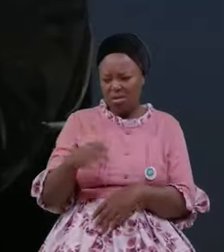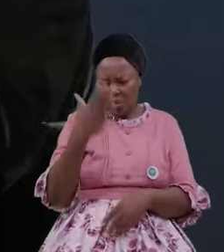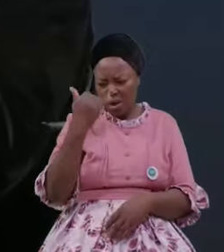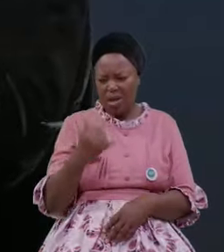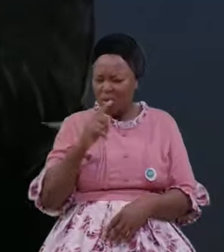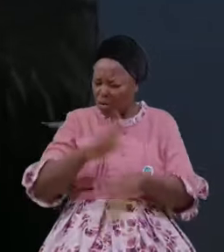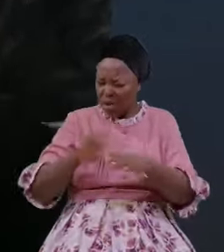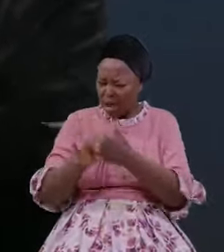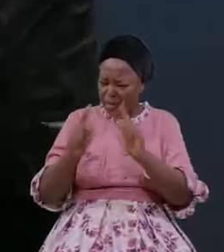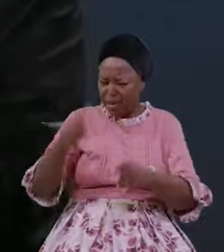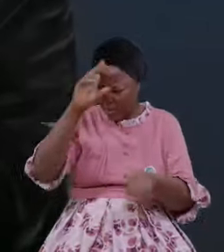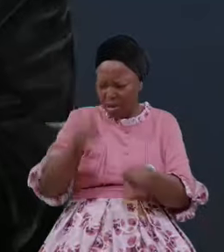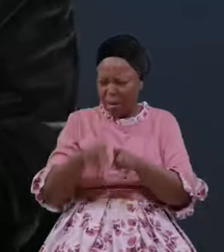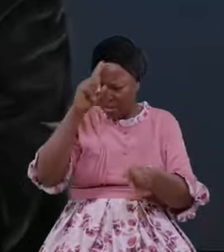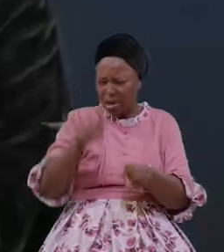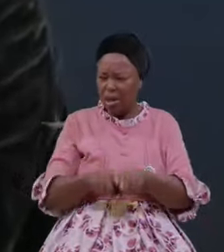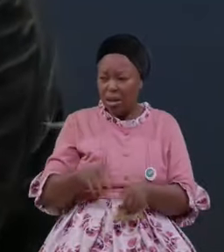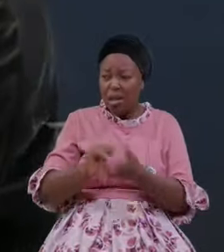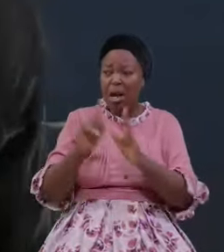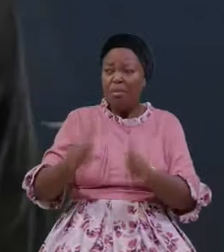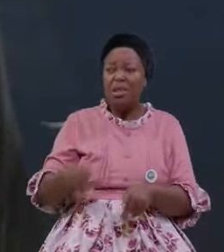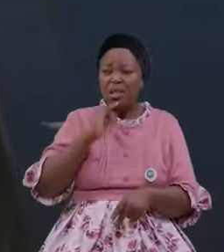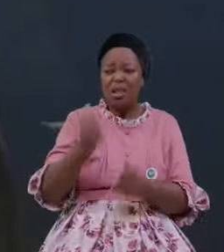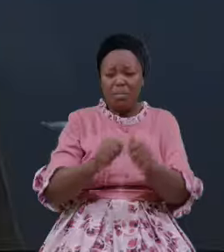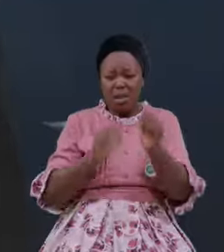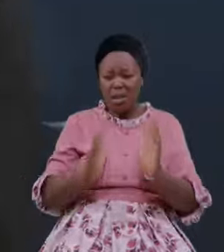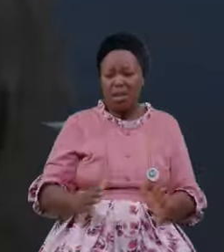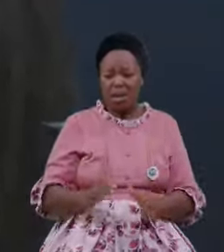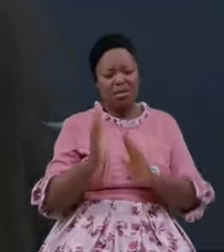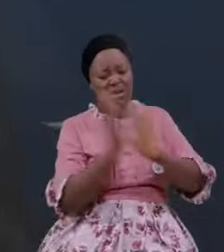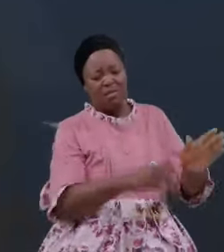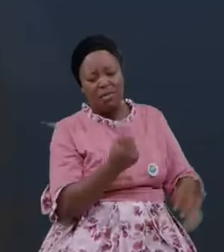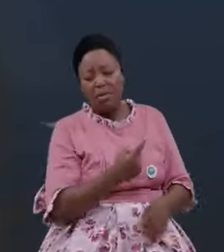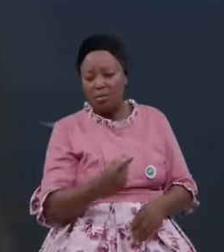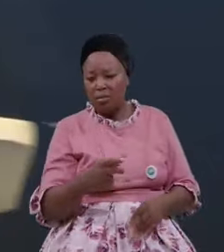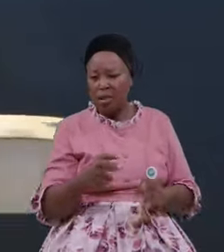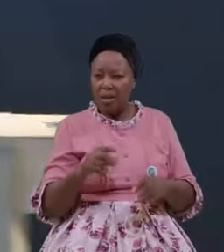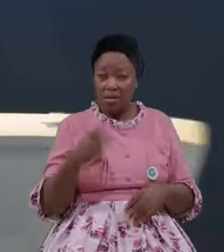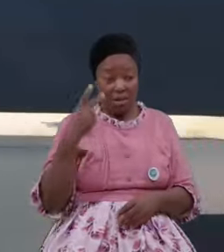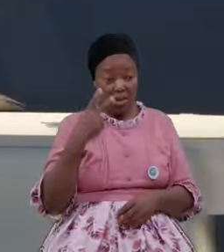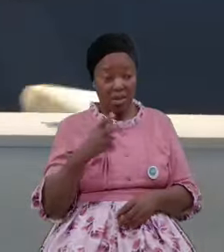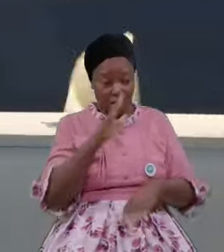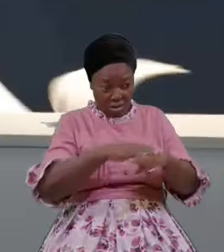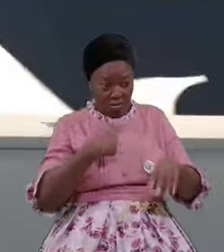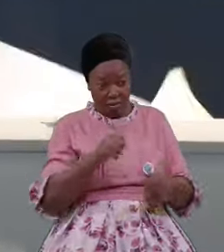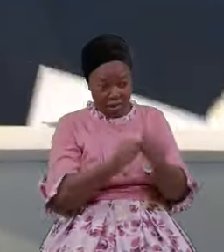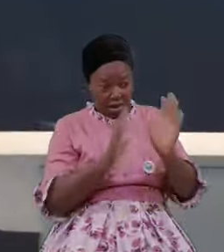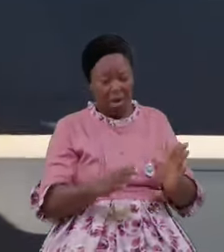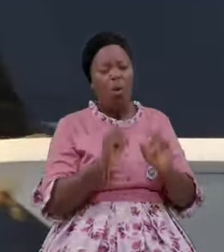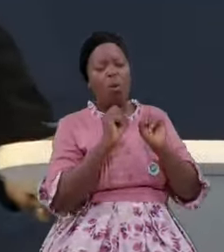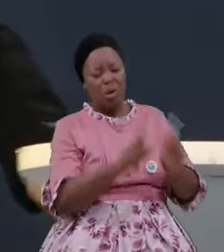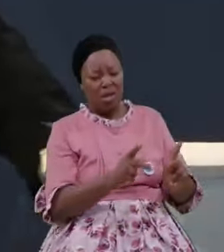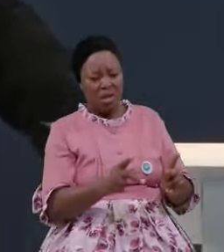so-and-so? He's a backslider. Leave him alone. They call me backslider. All right. Since they call